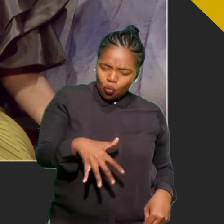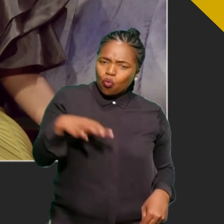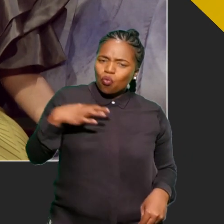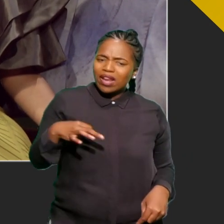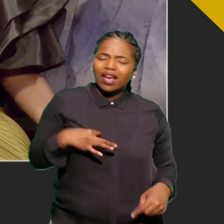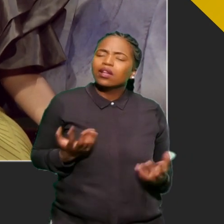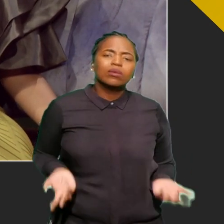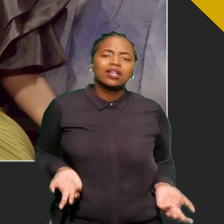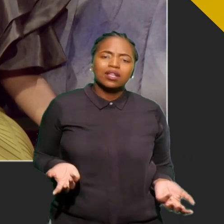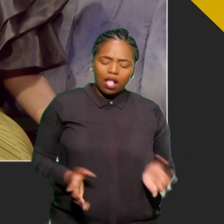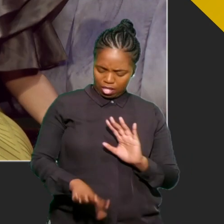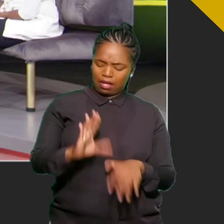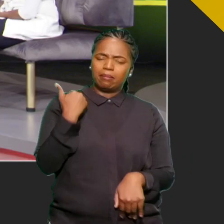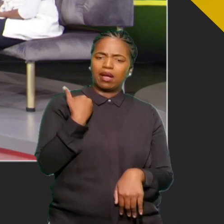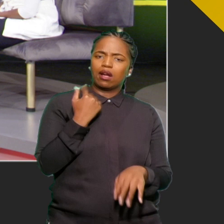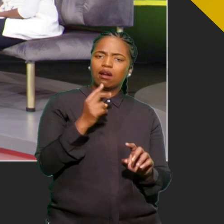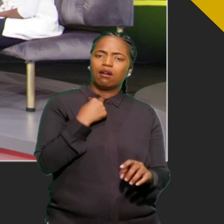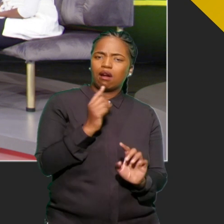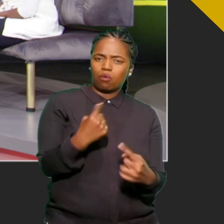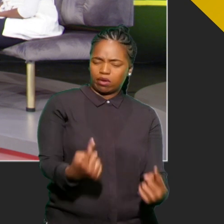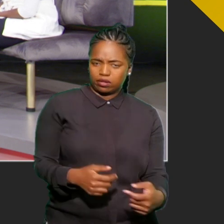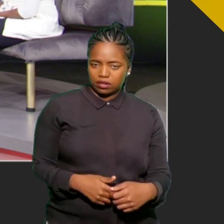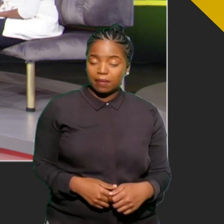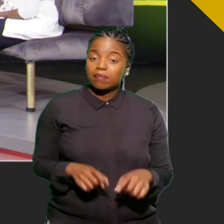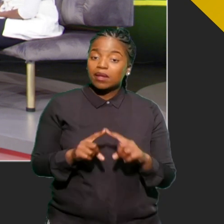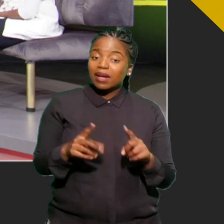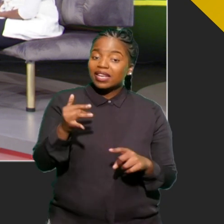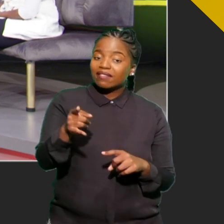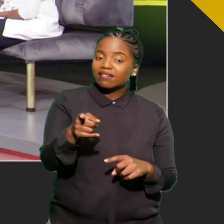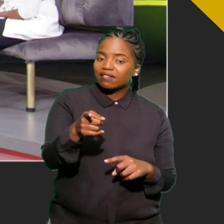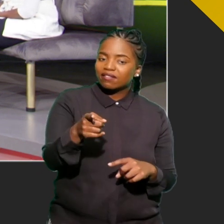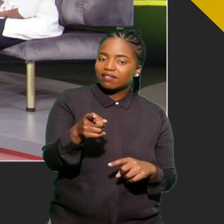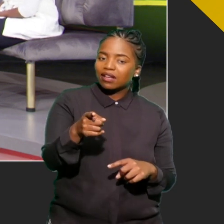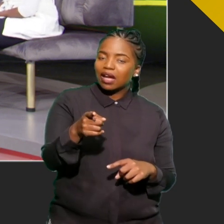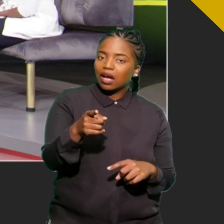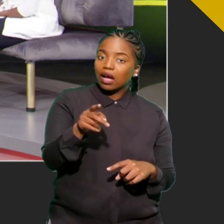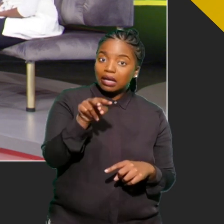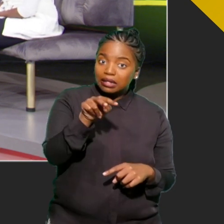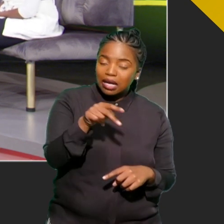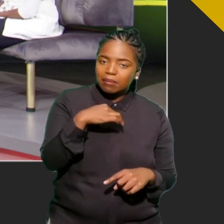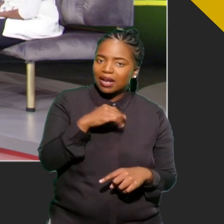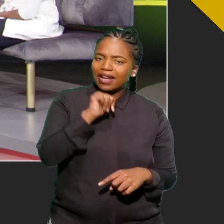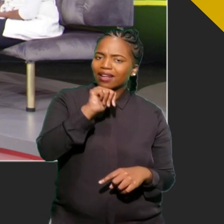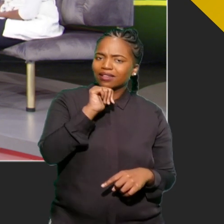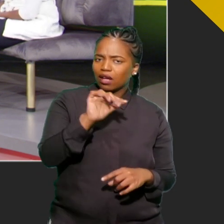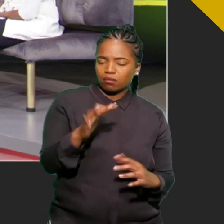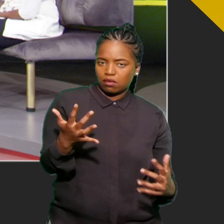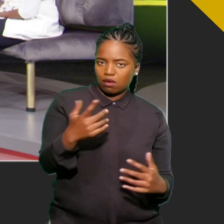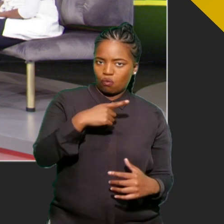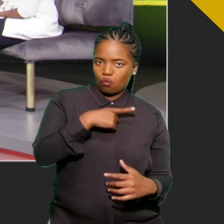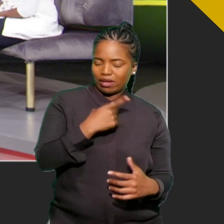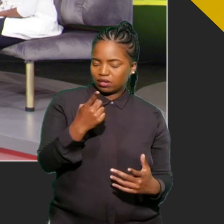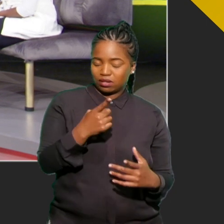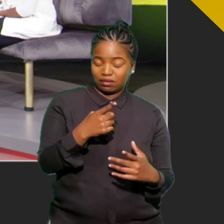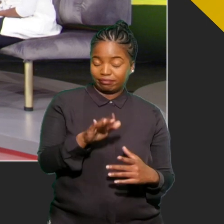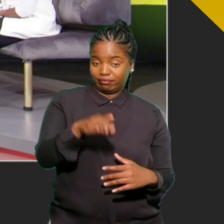mean Nicolette. Uzoyibuyisela kanjani emuva? But Nicolette also ukubuza ukuthi if akabuza usisi bathi akanandaba. She doesn't also show because sometimes sina sikhuluma ngendlela engafani,